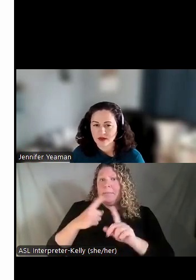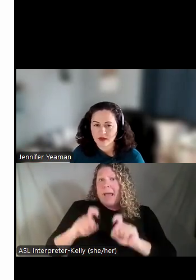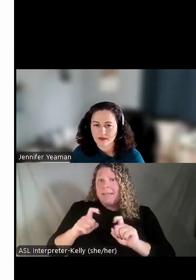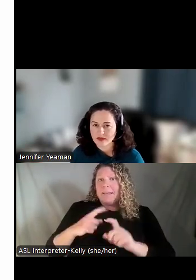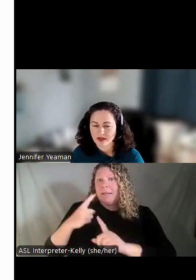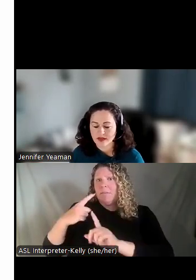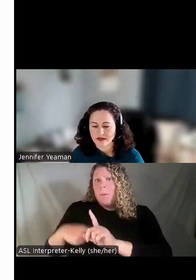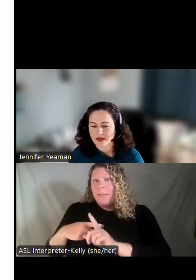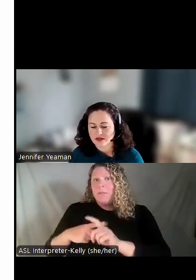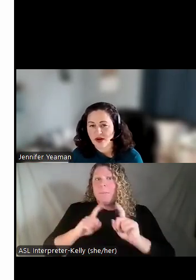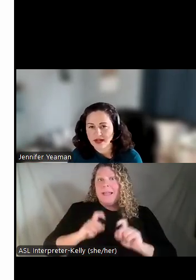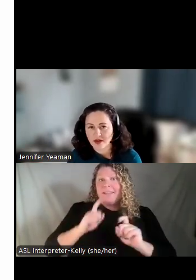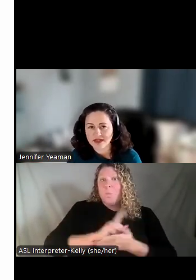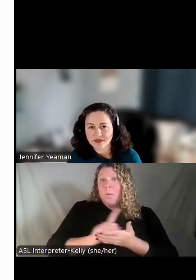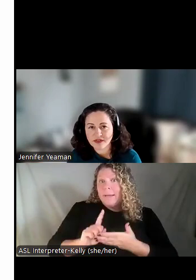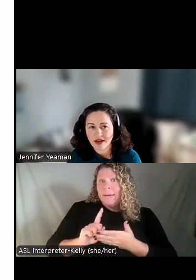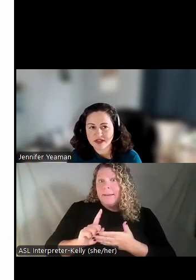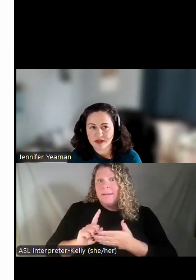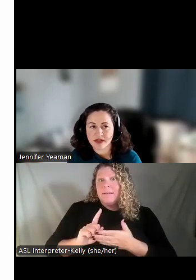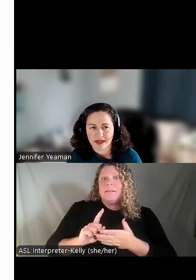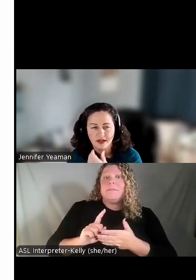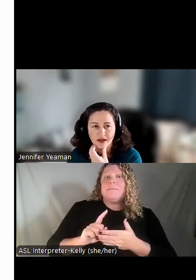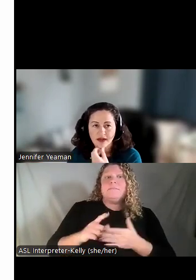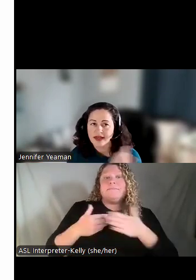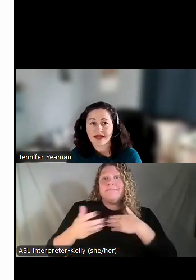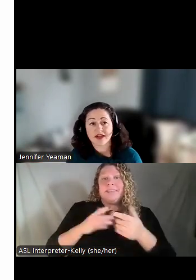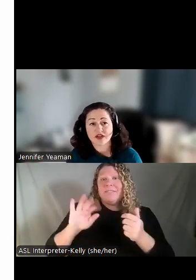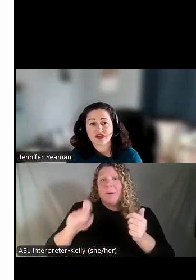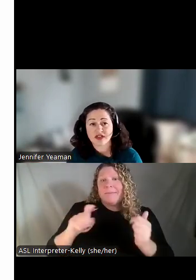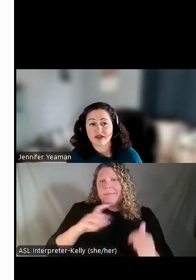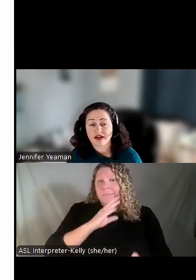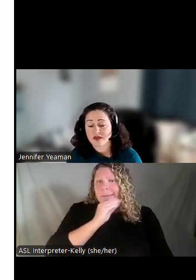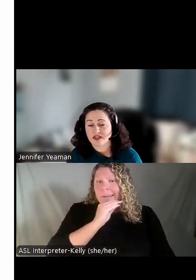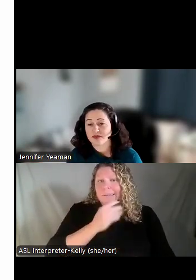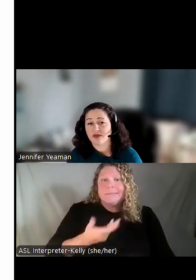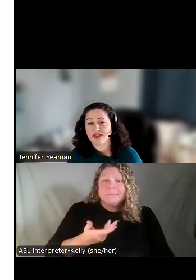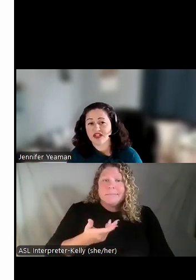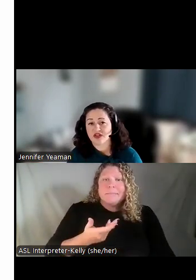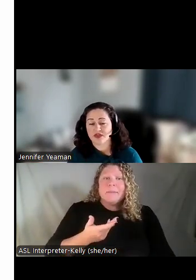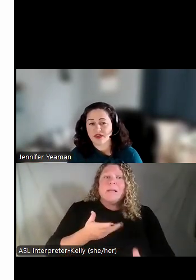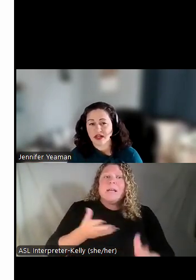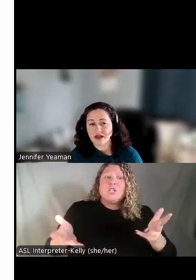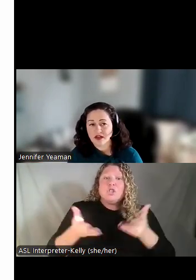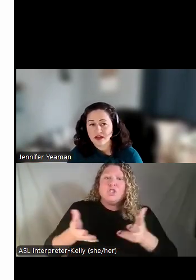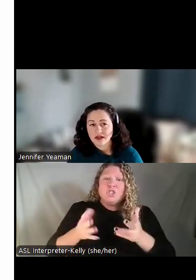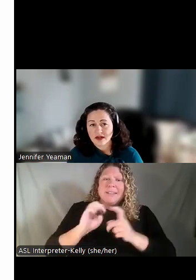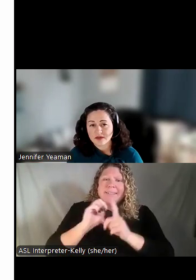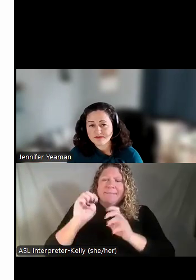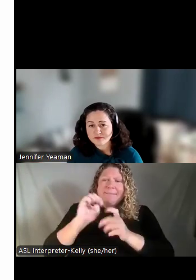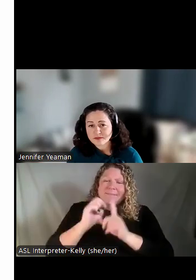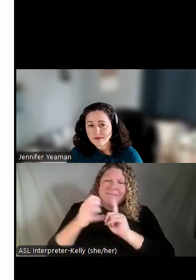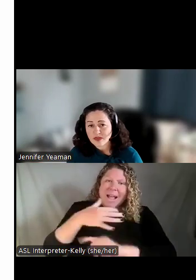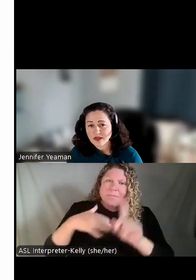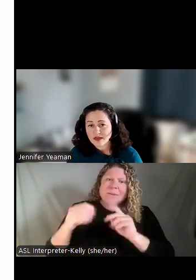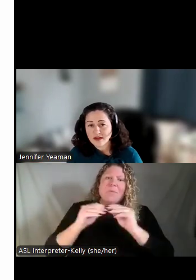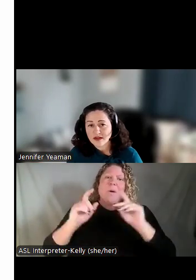week? And try it out, even if you have to simulate it. And again, nurture the environment of experimentation or learning.